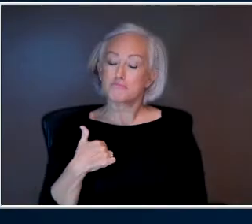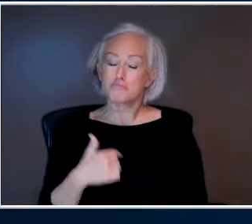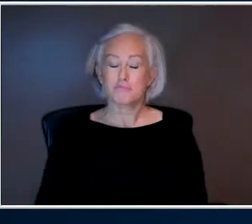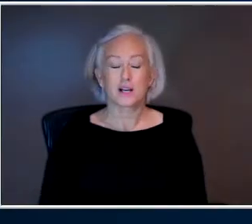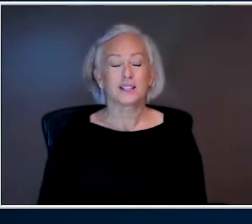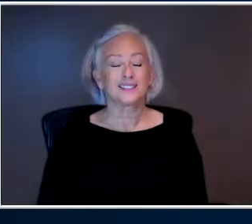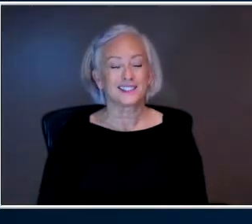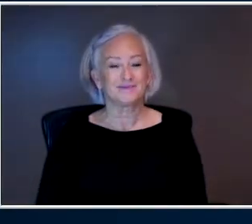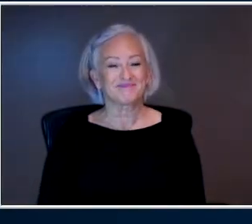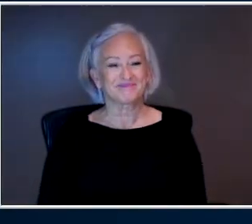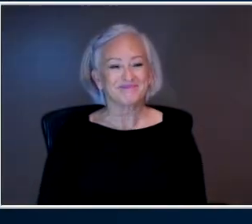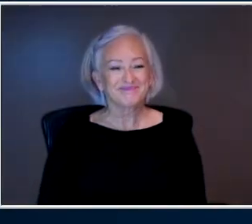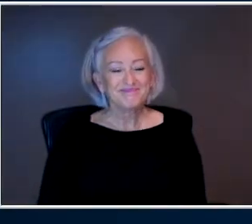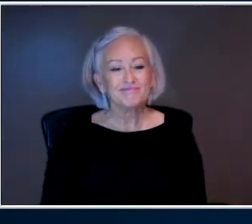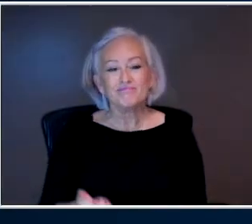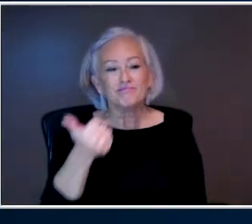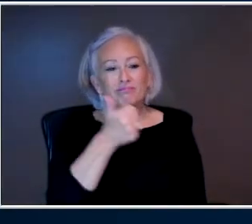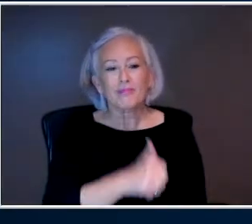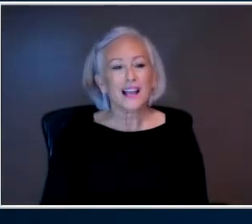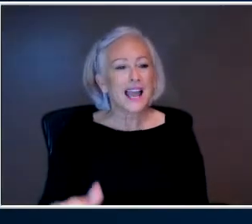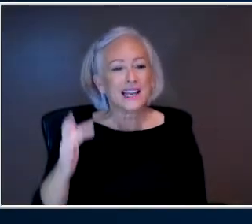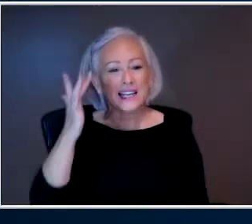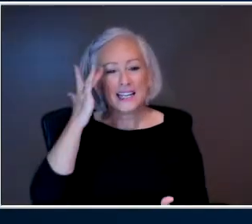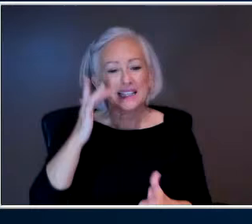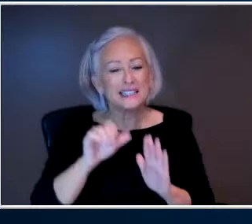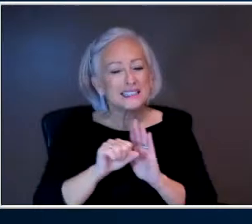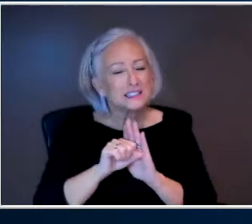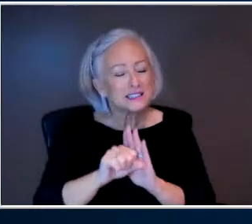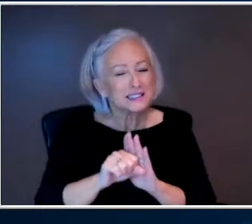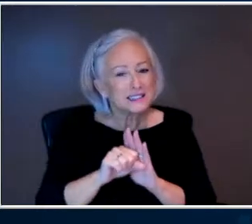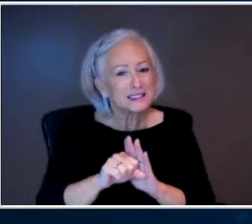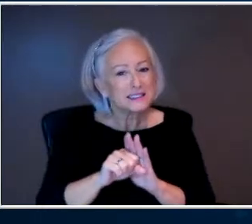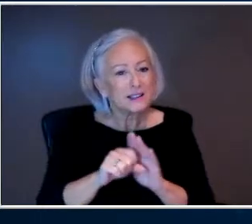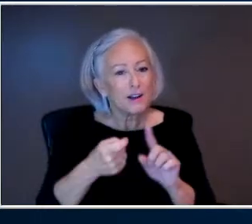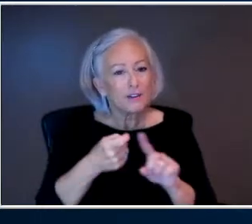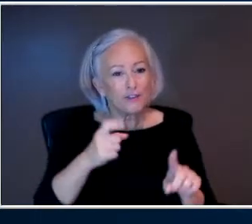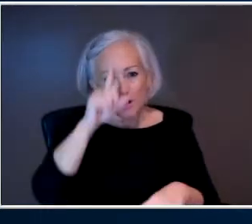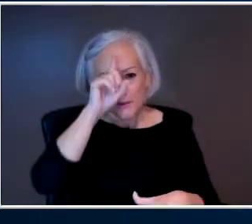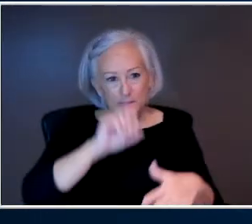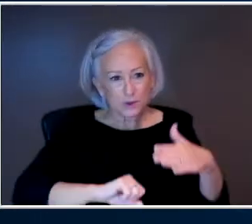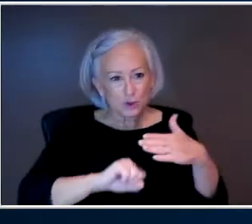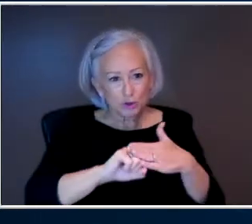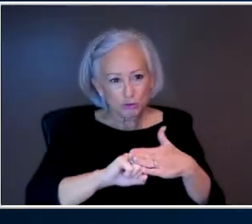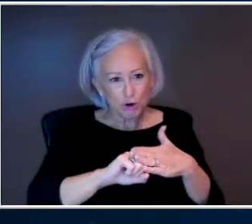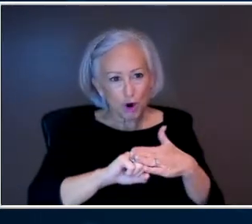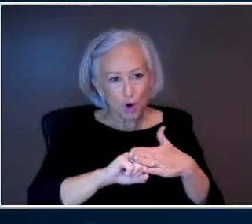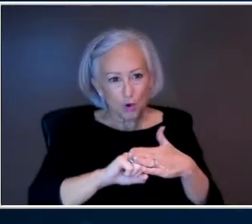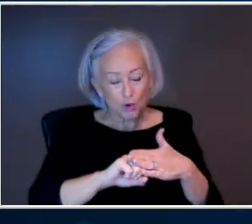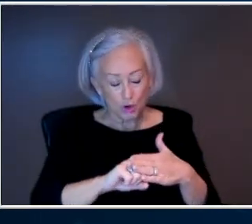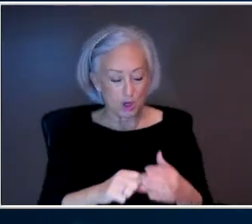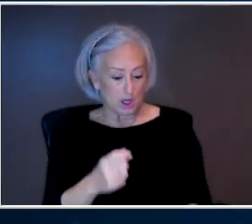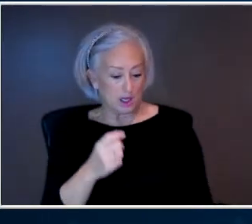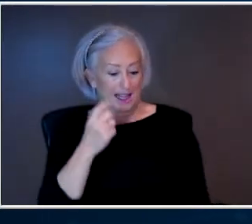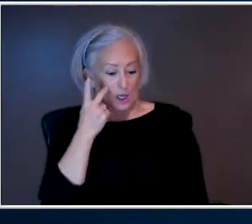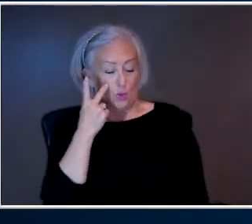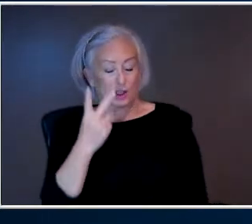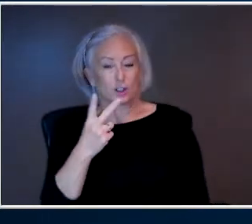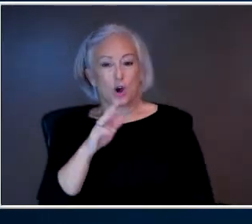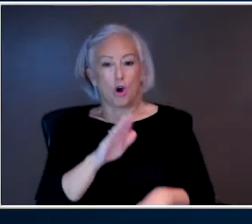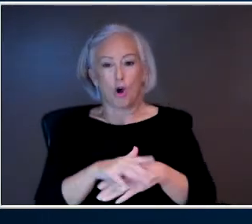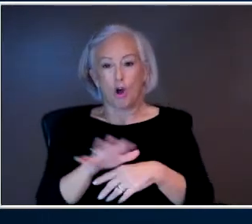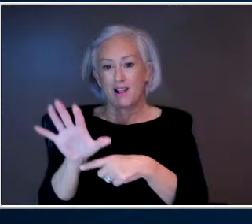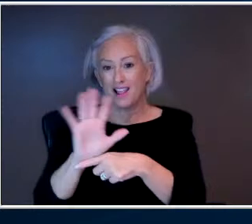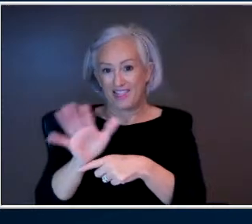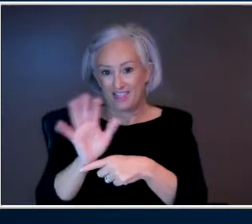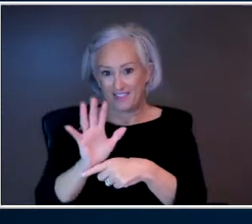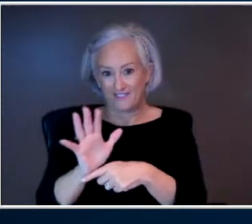So any signs of stroke from before? We saw in the video that we could see that visually, but